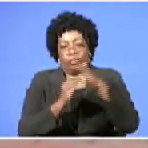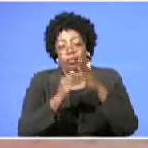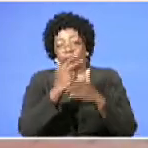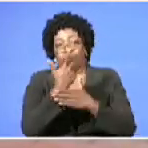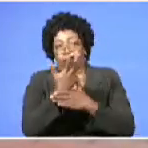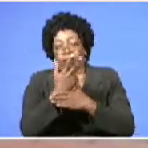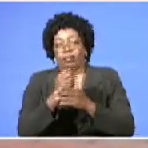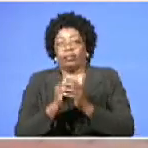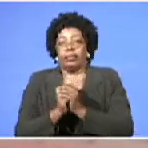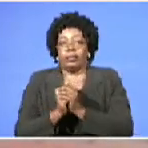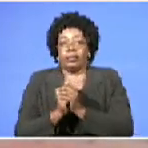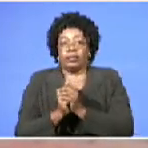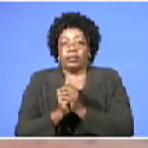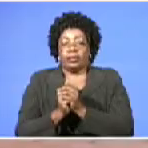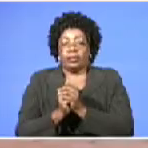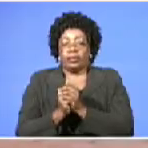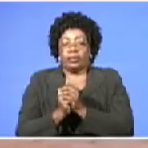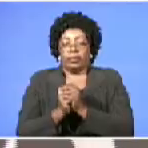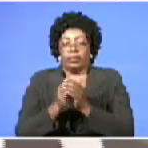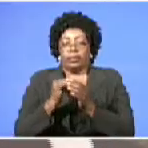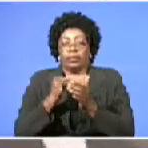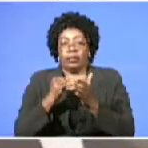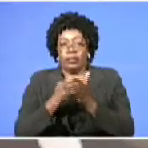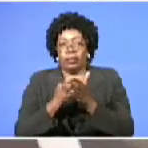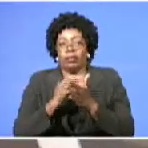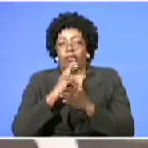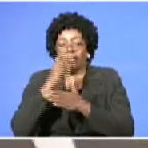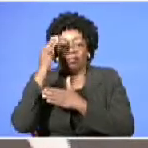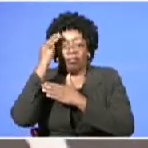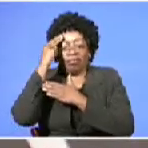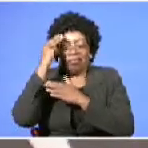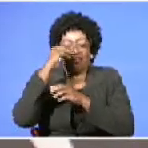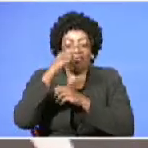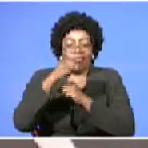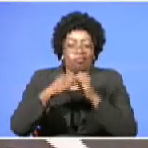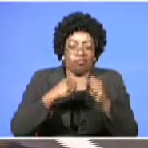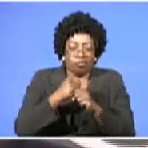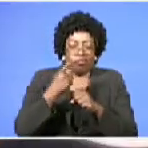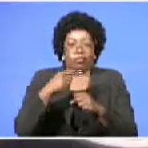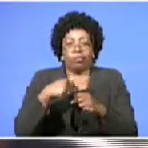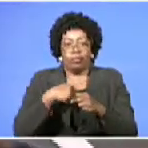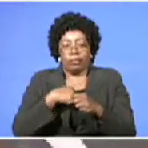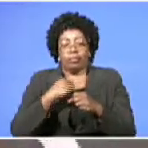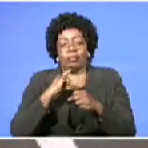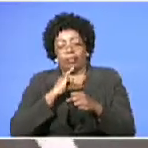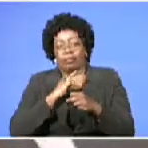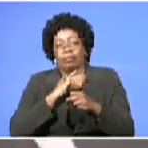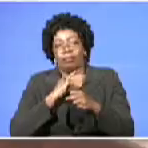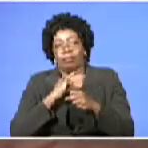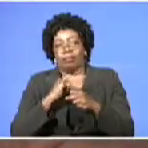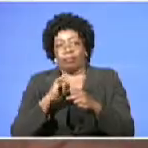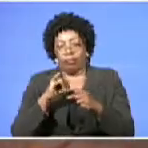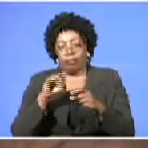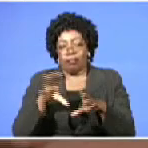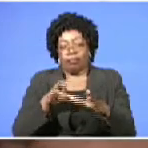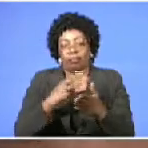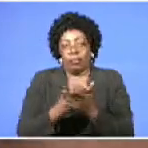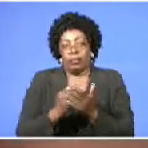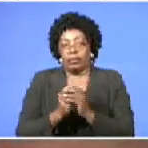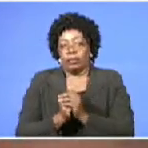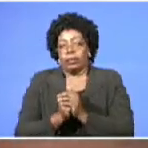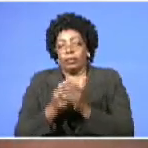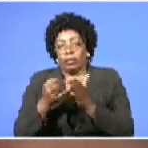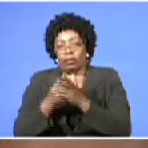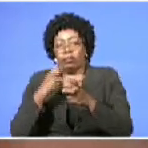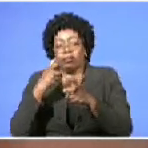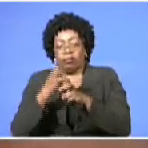It was a real mental struggle out there, but I managed to pull it together. It was tough. The course